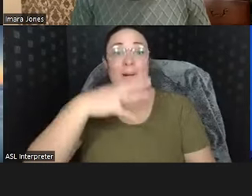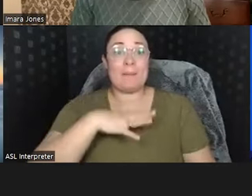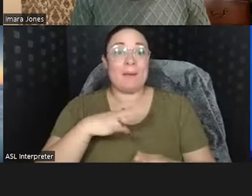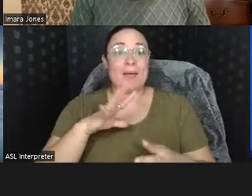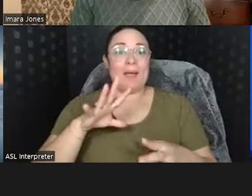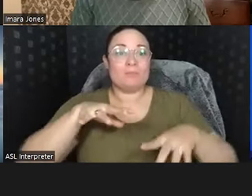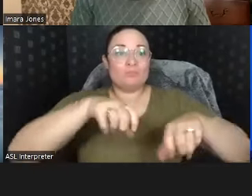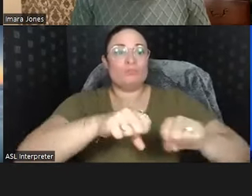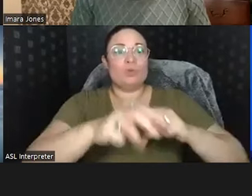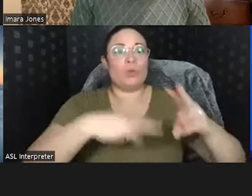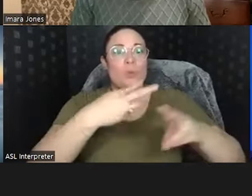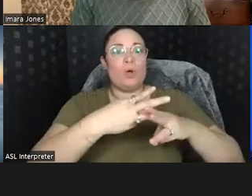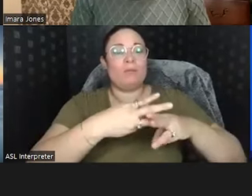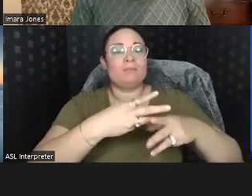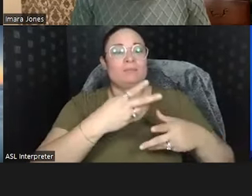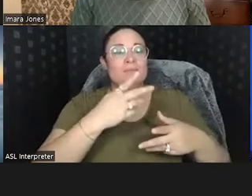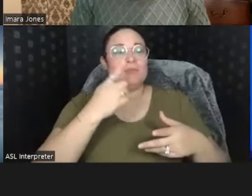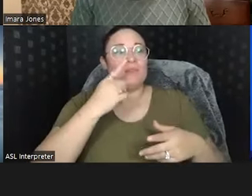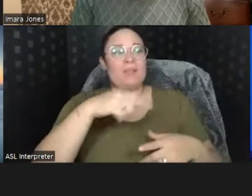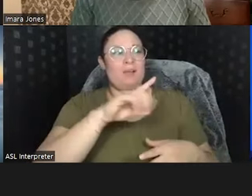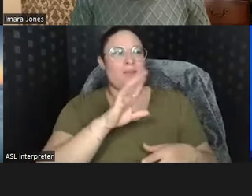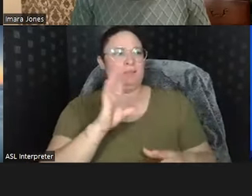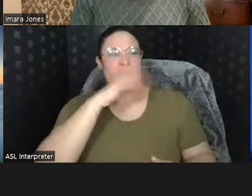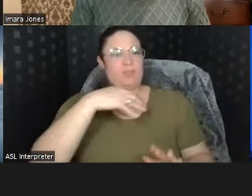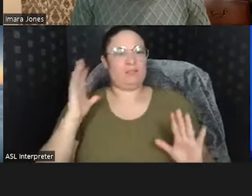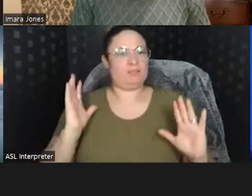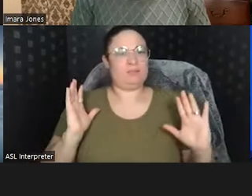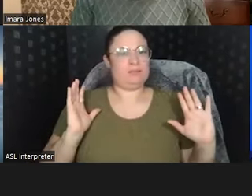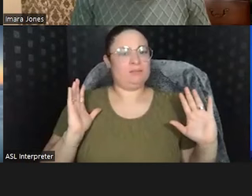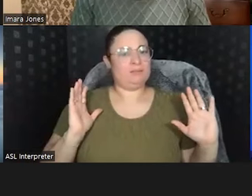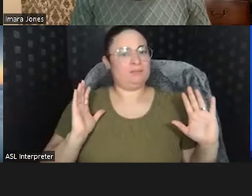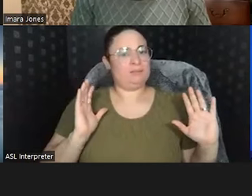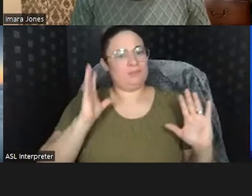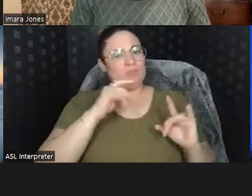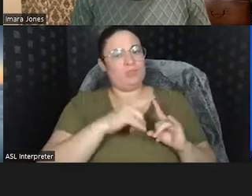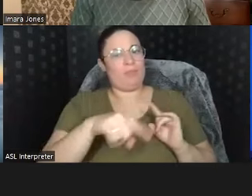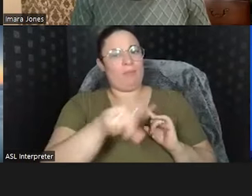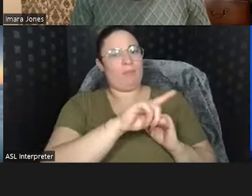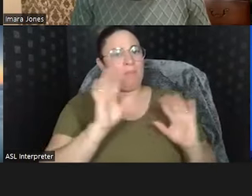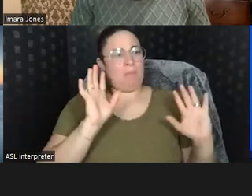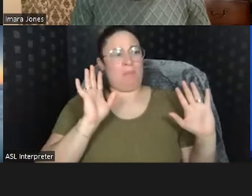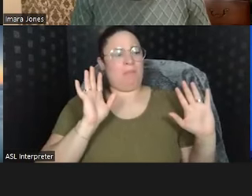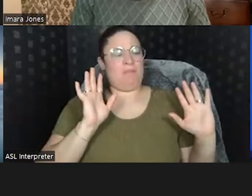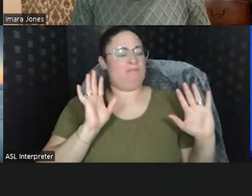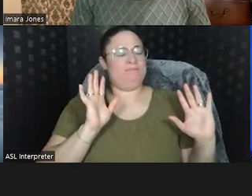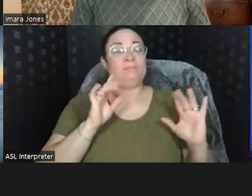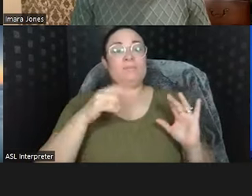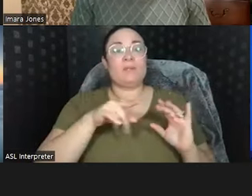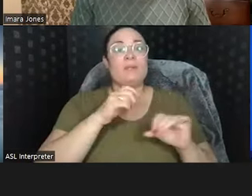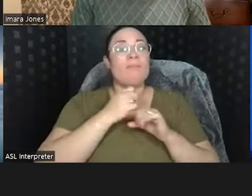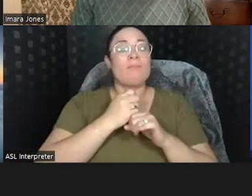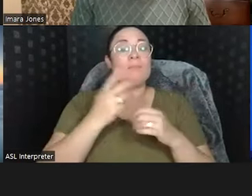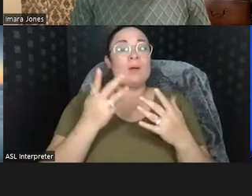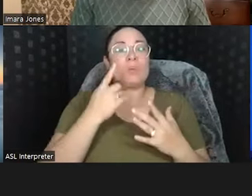world, to them, all this was queer to them. It was strange, right? It was strange to them. And so what they created was